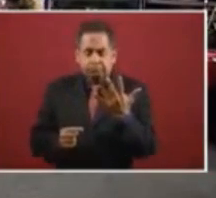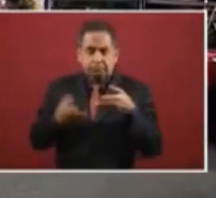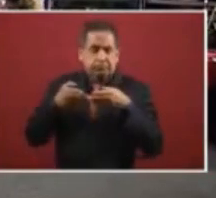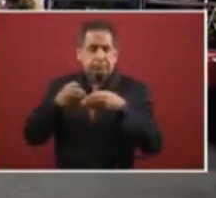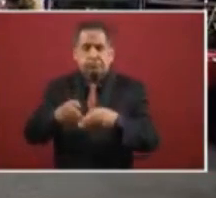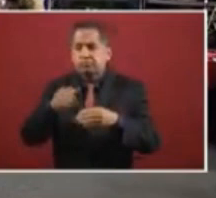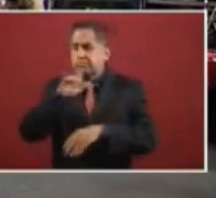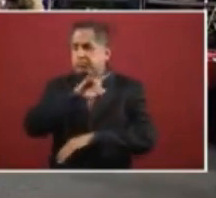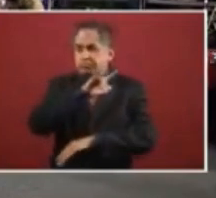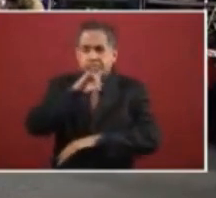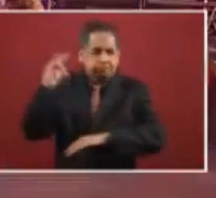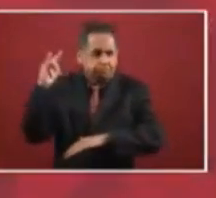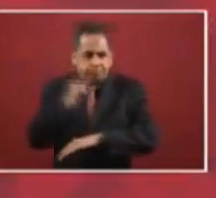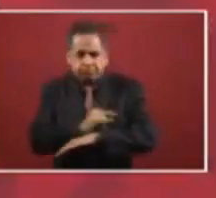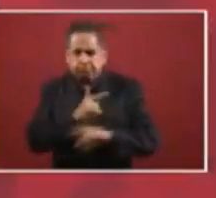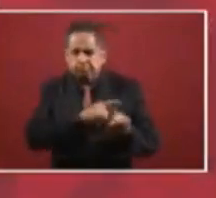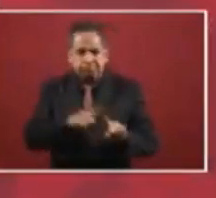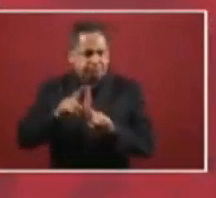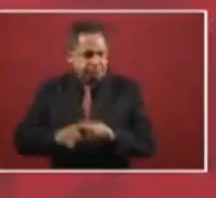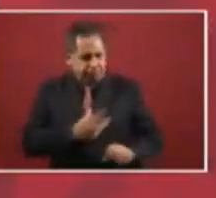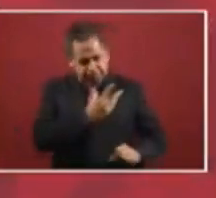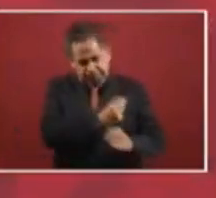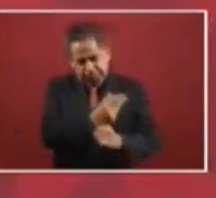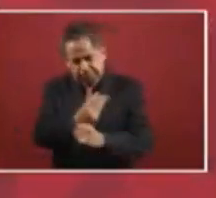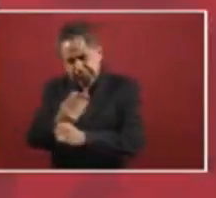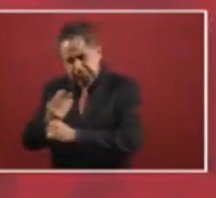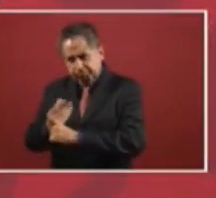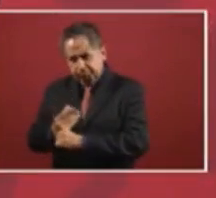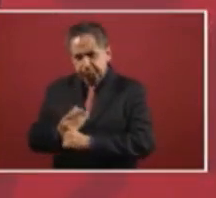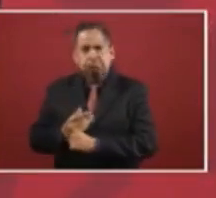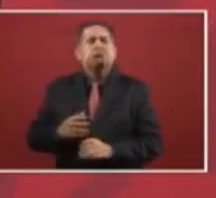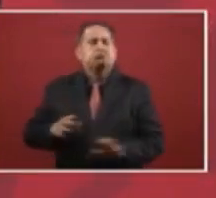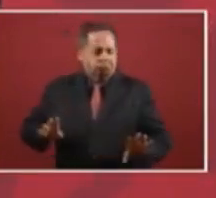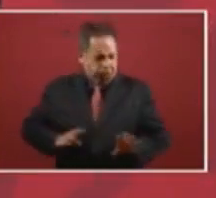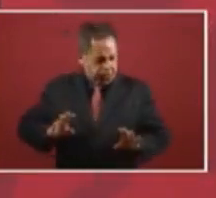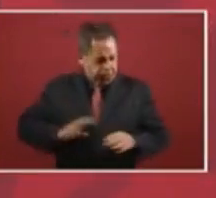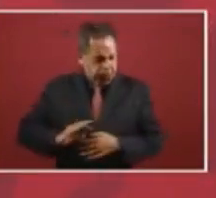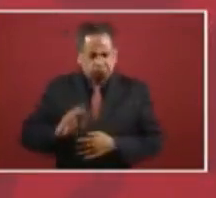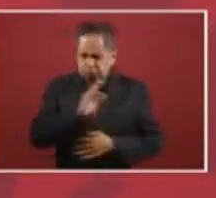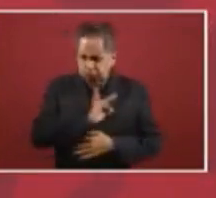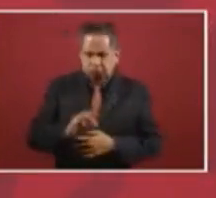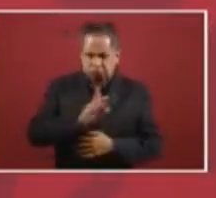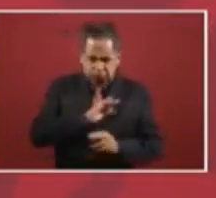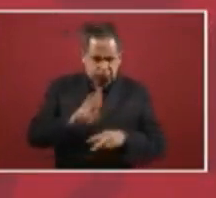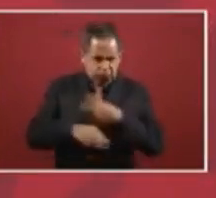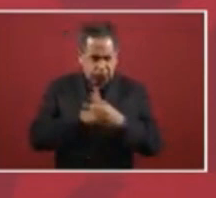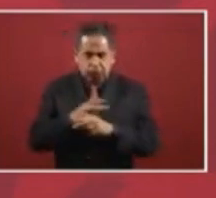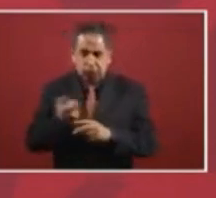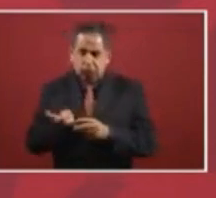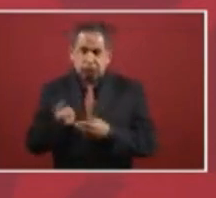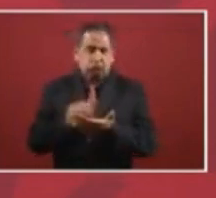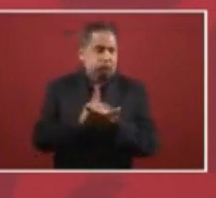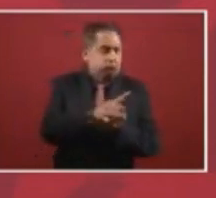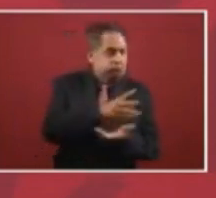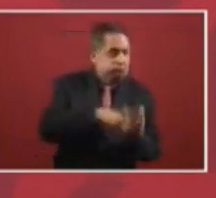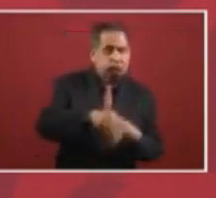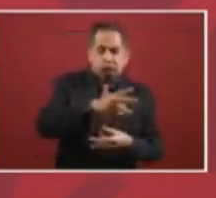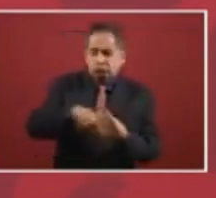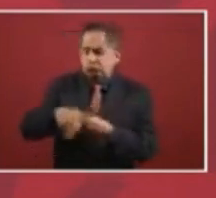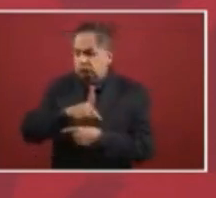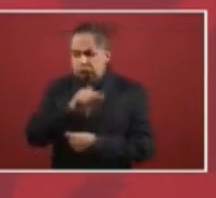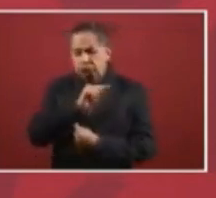And there's a need for infrastructure that's very important in the conditions so that